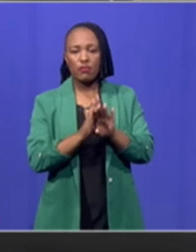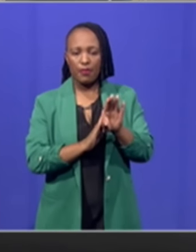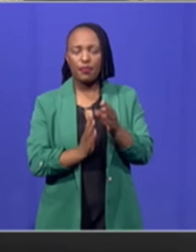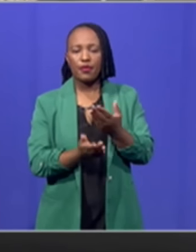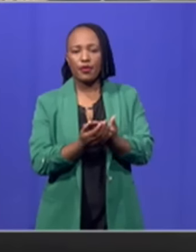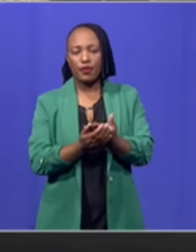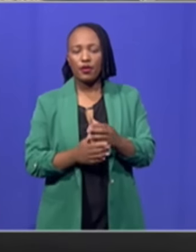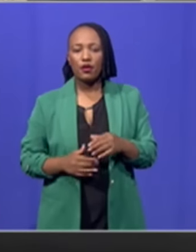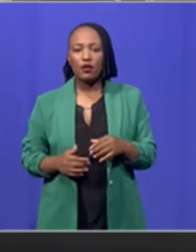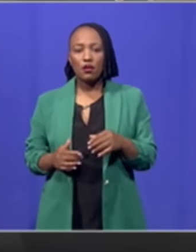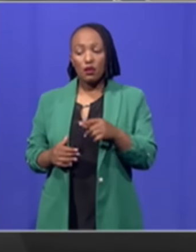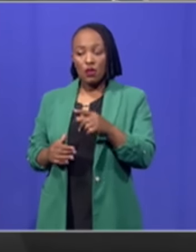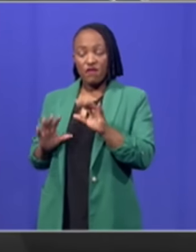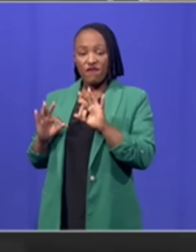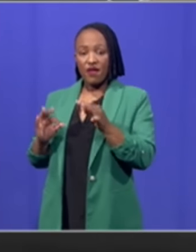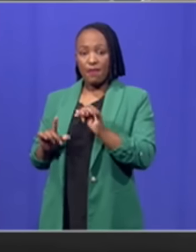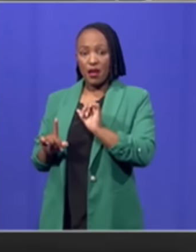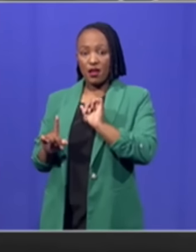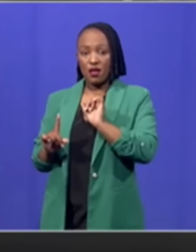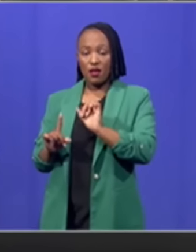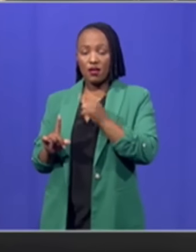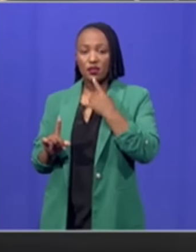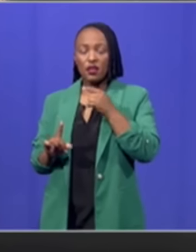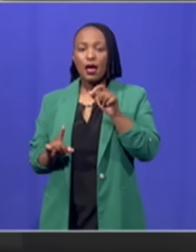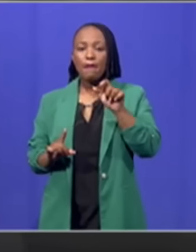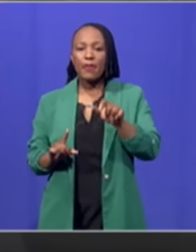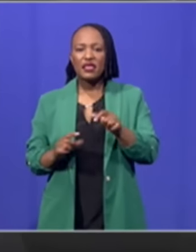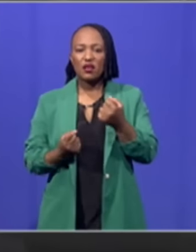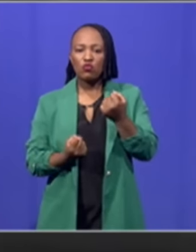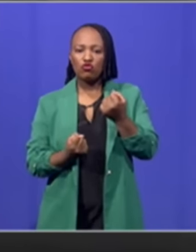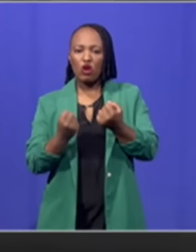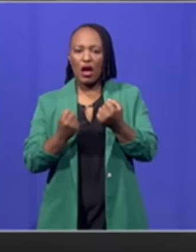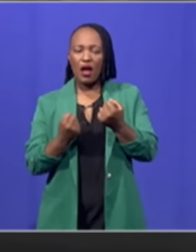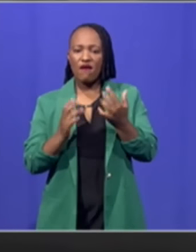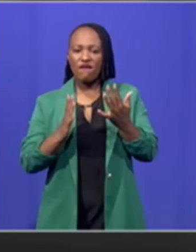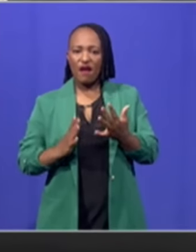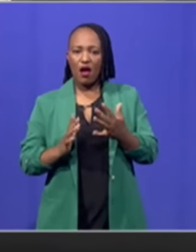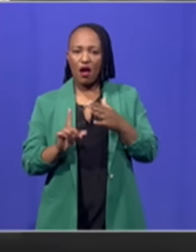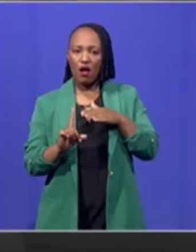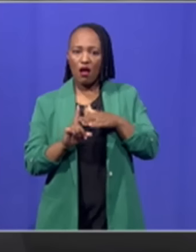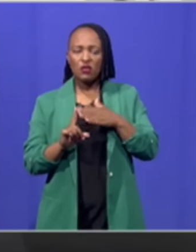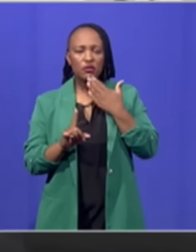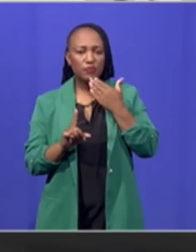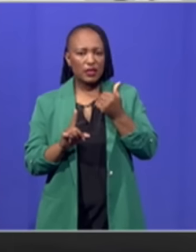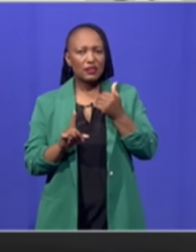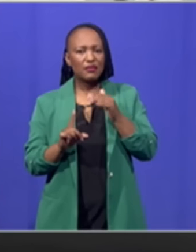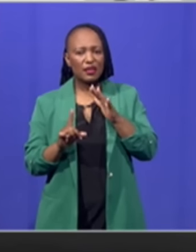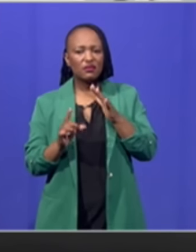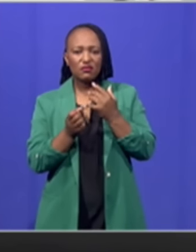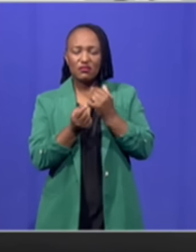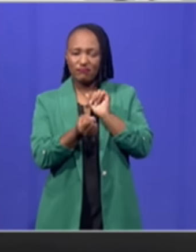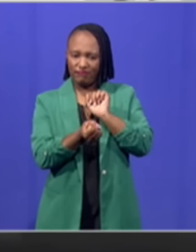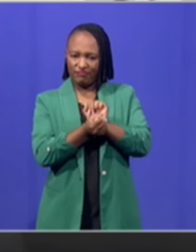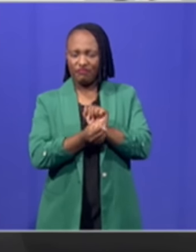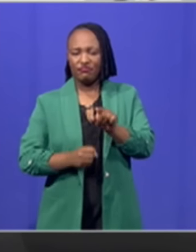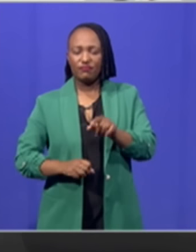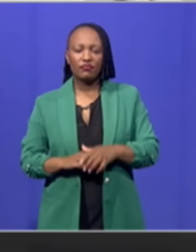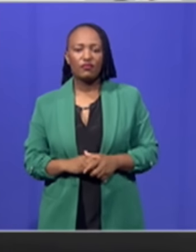kwa gabo ba dirile boikuelo gore mokgweetsi wa sejanaga se se bolaileng Sejobe a golegwe. The one who